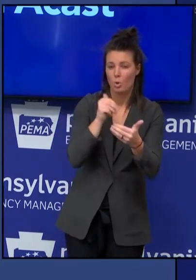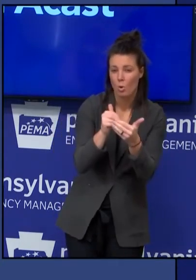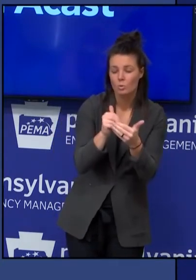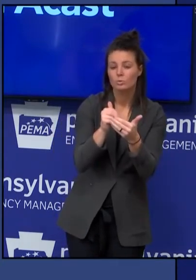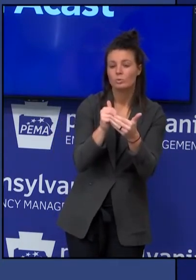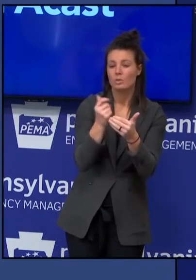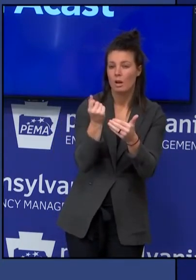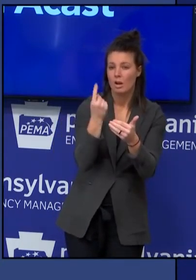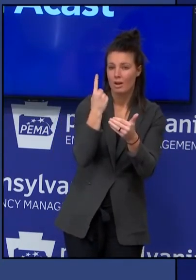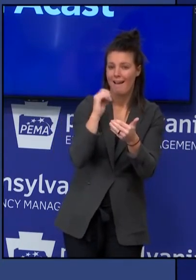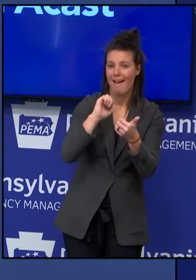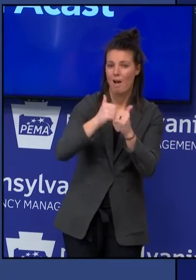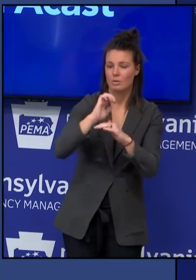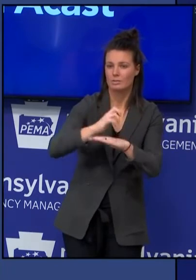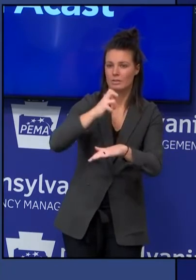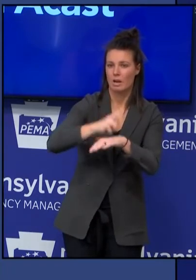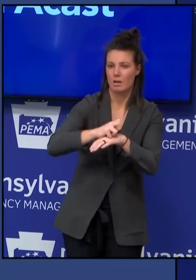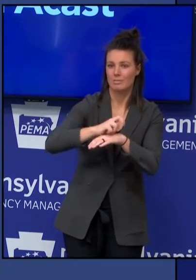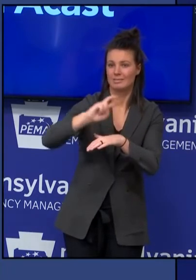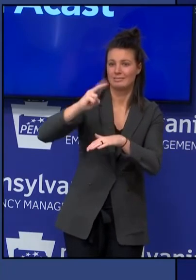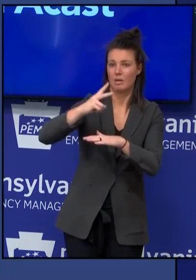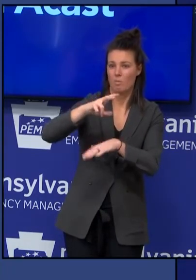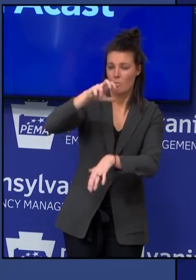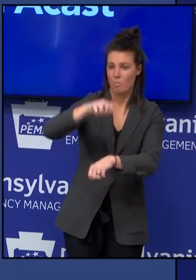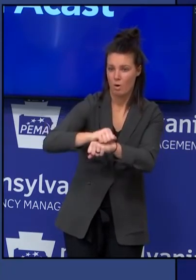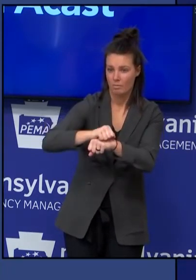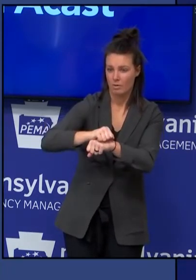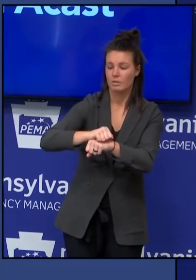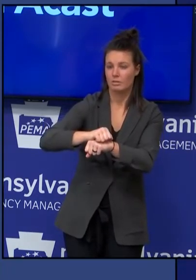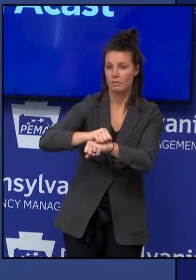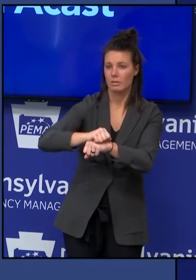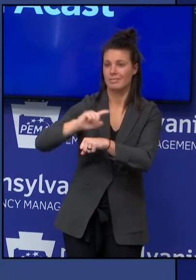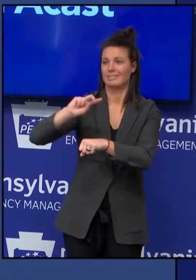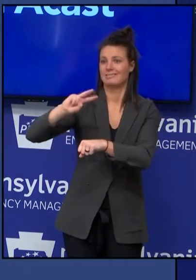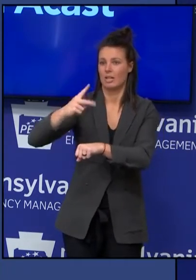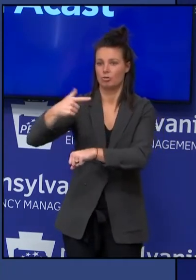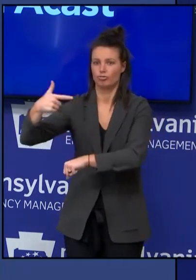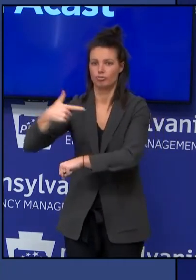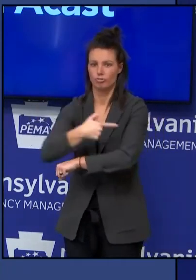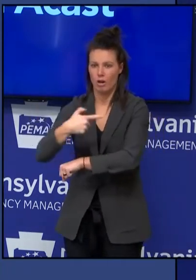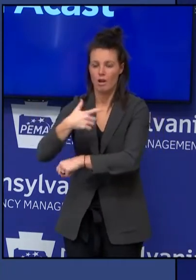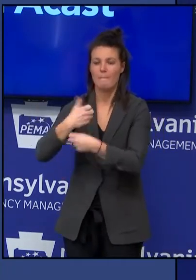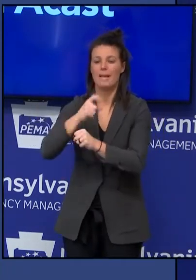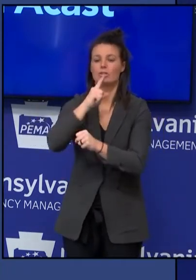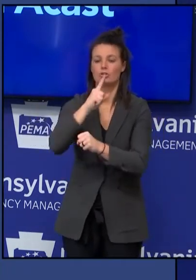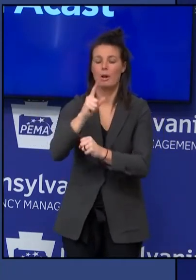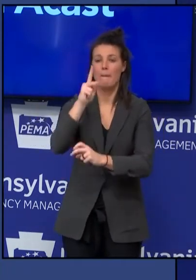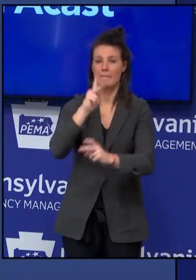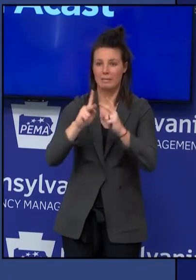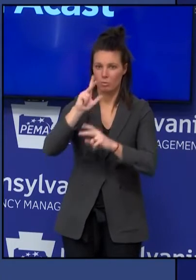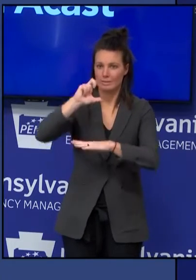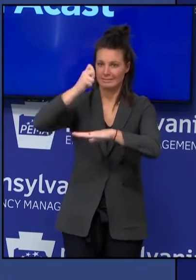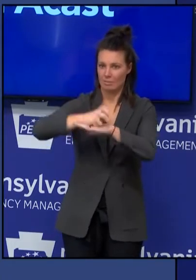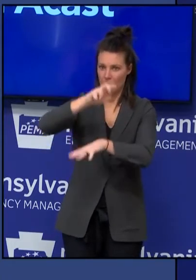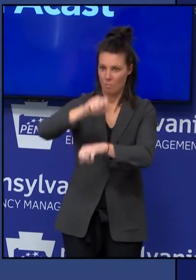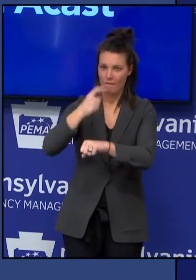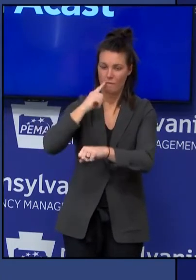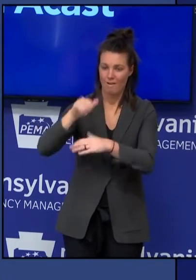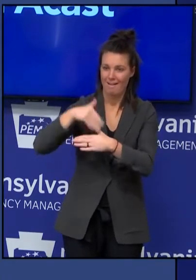the rescheduling process that the providers will go through for those second doses to make sure that folks are rescheduled for their second